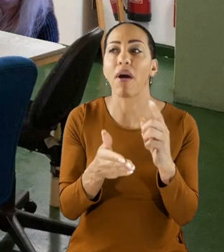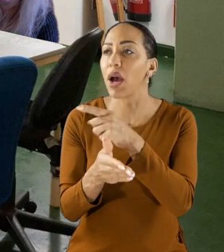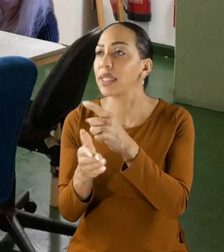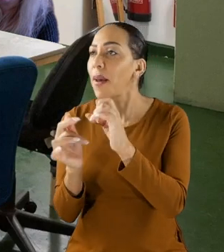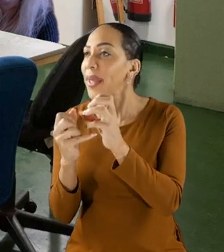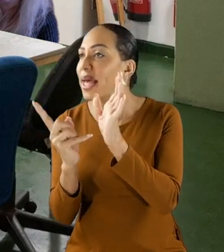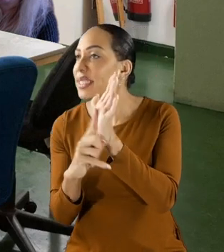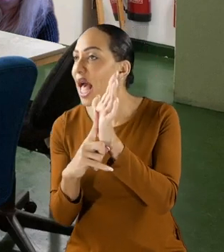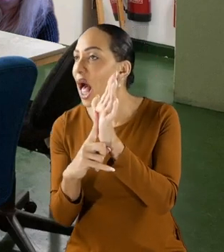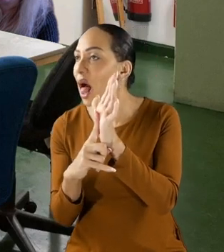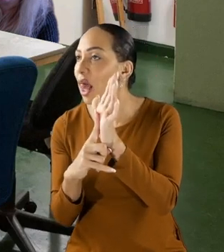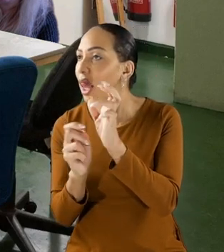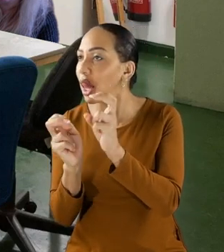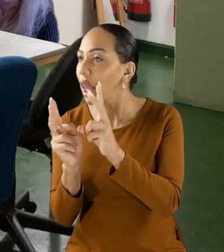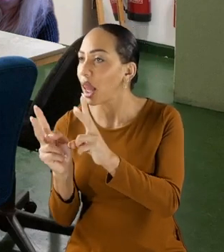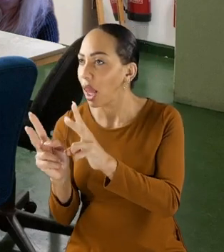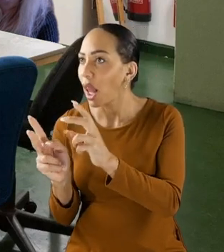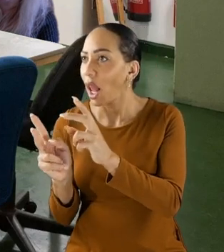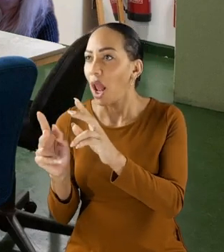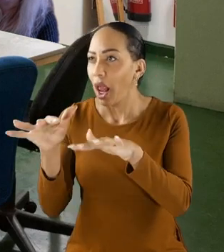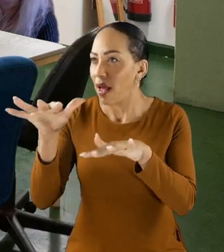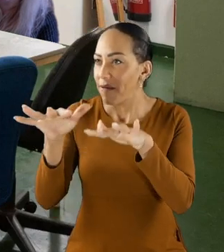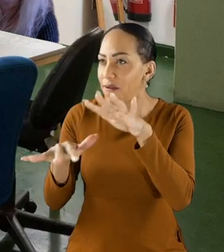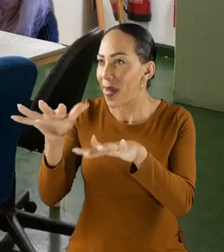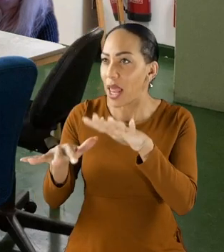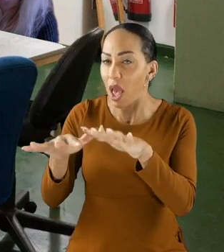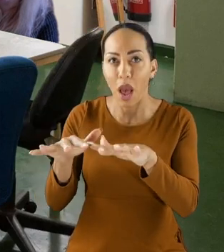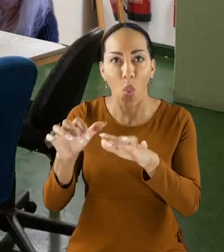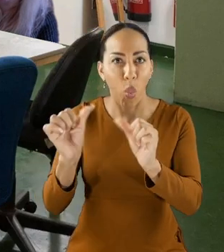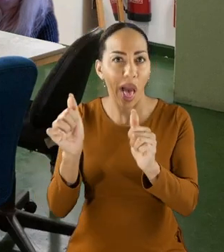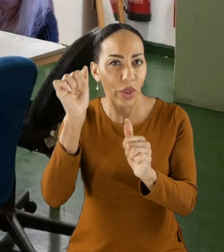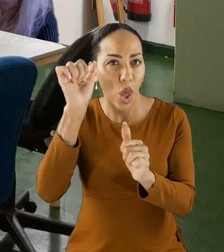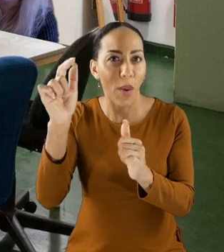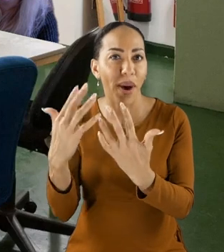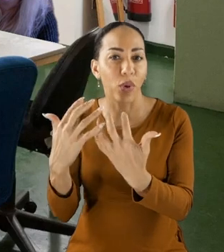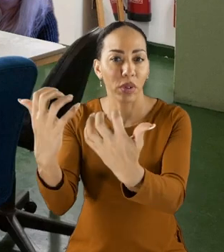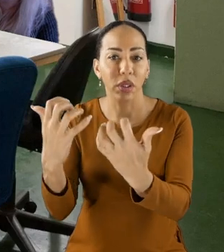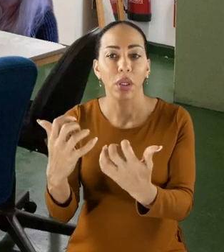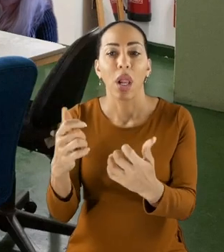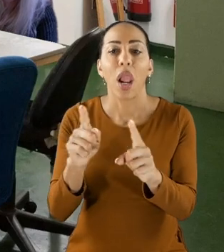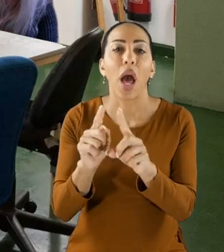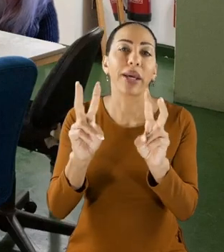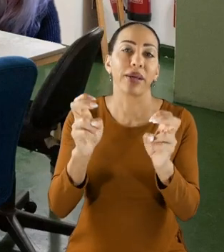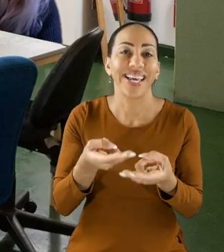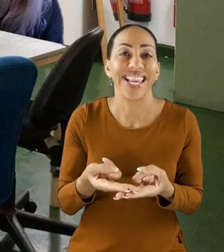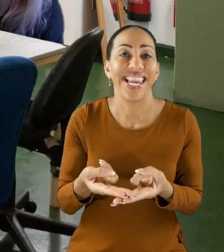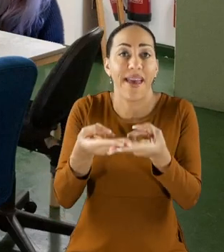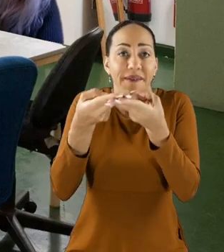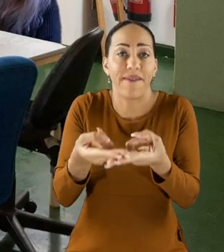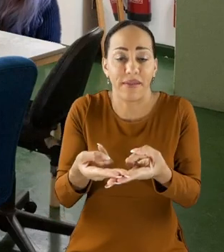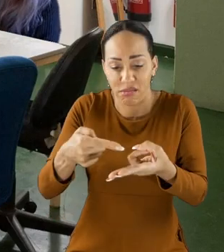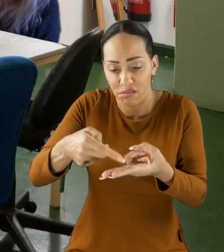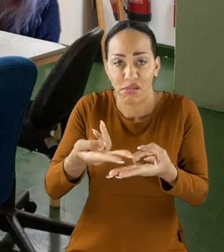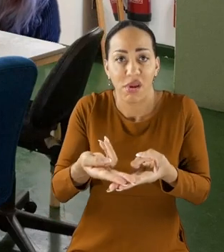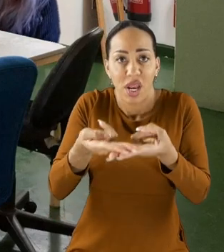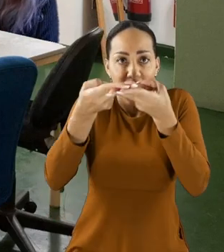signs from the BSL version were signs that would be really familiar to an audience. So the sign for lift